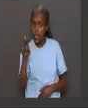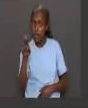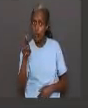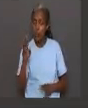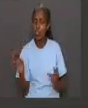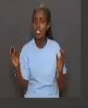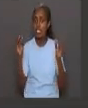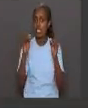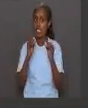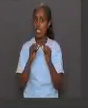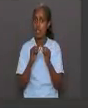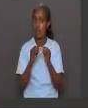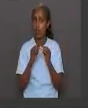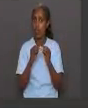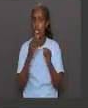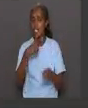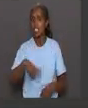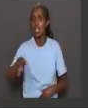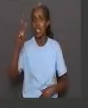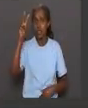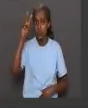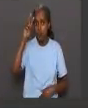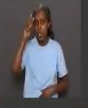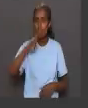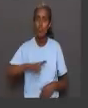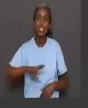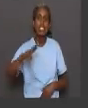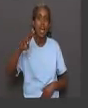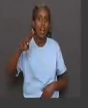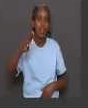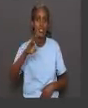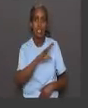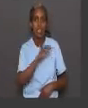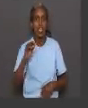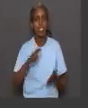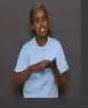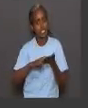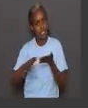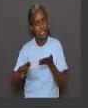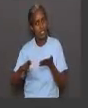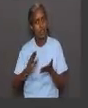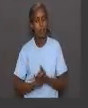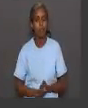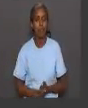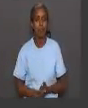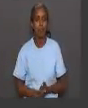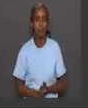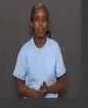root of the sum of the squares of the height and the